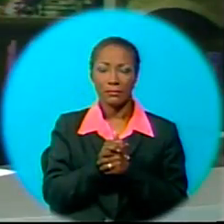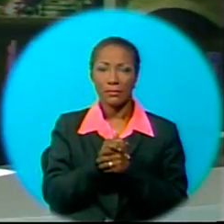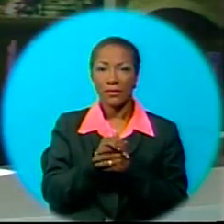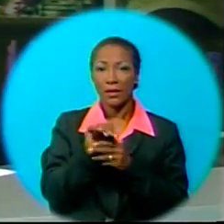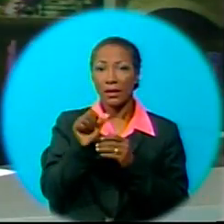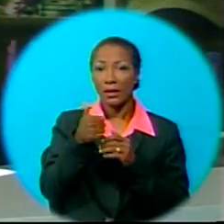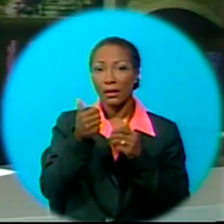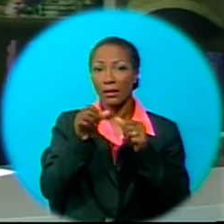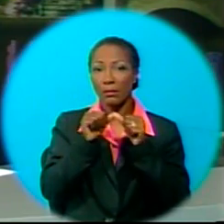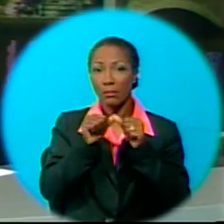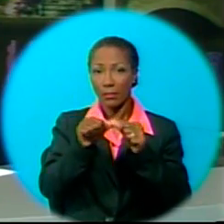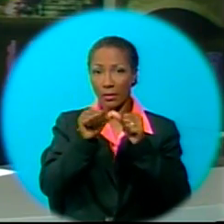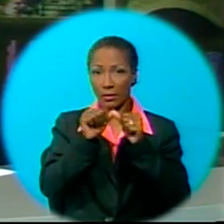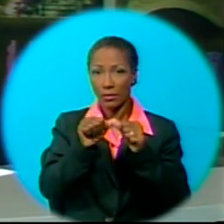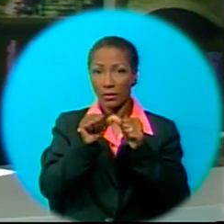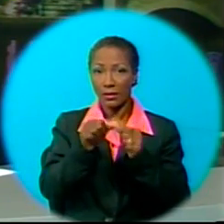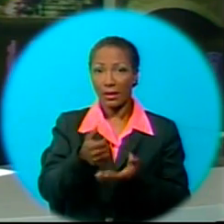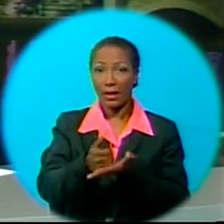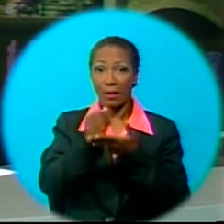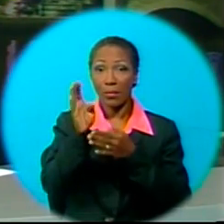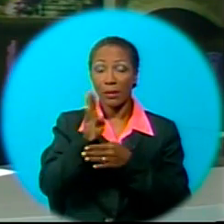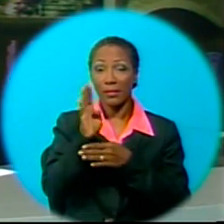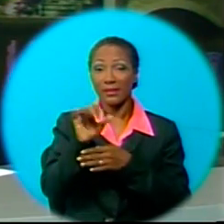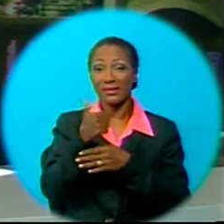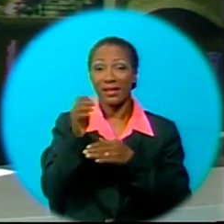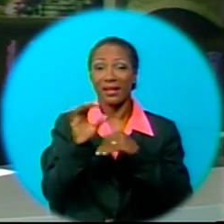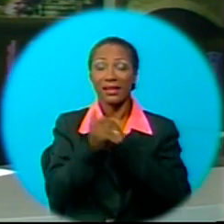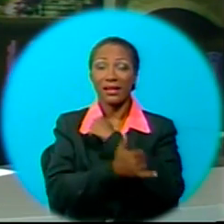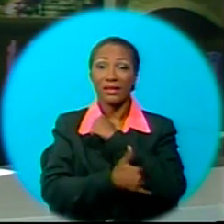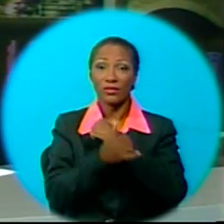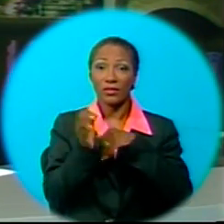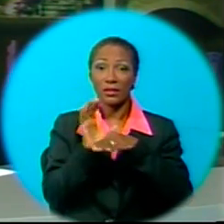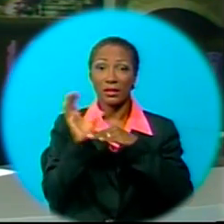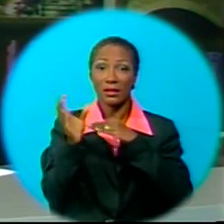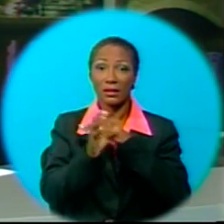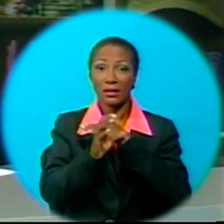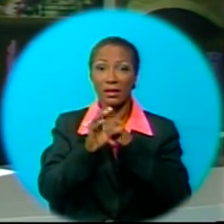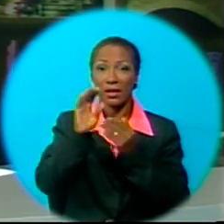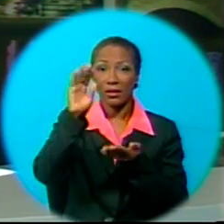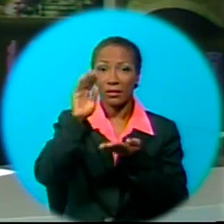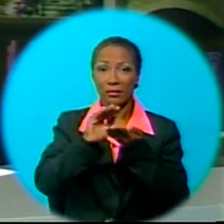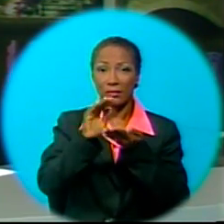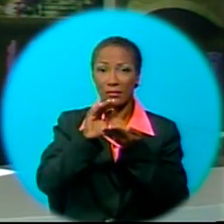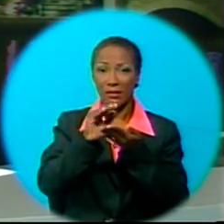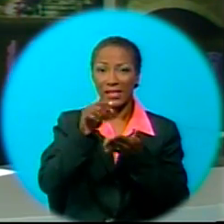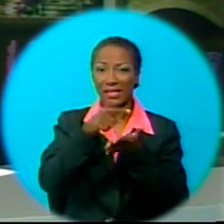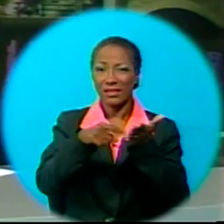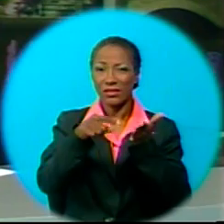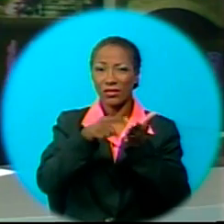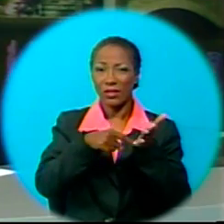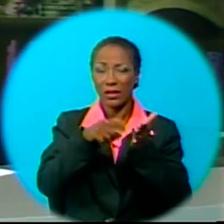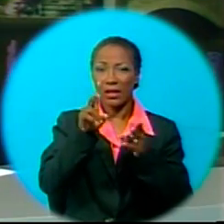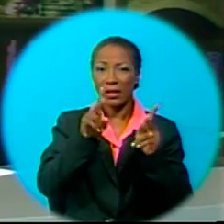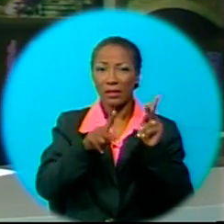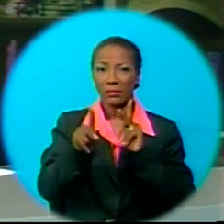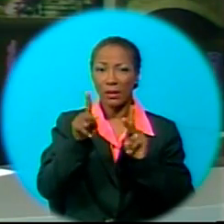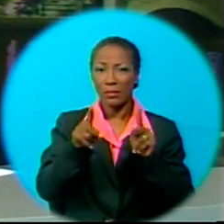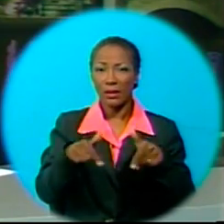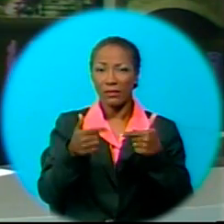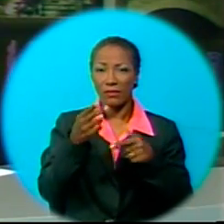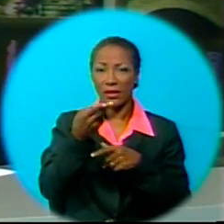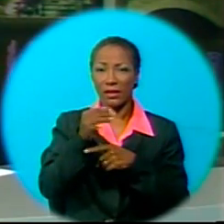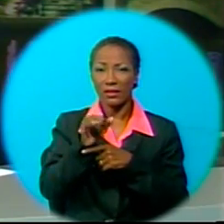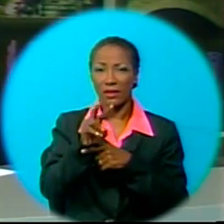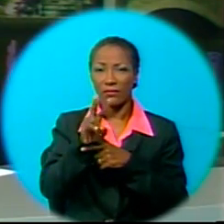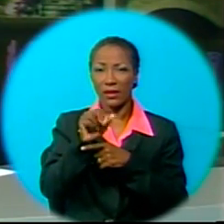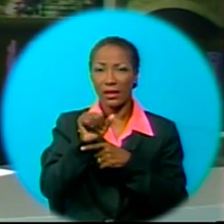A major effort continues to help Barbados and other countries in the region reduce stigma and discrimination against people living with